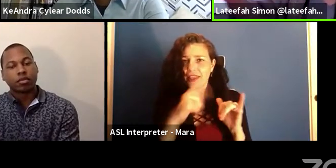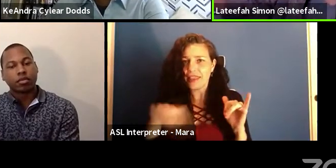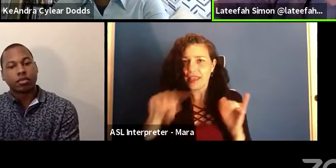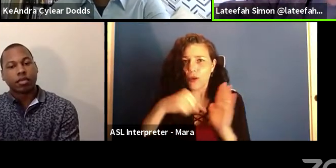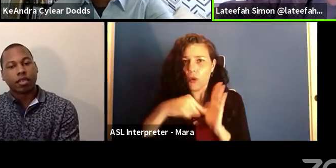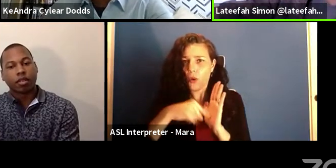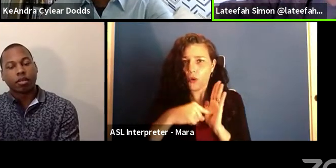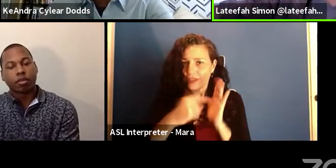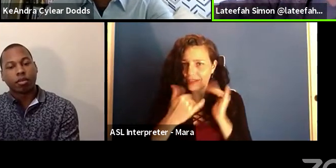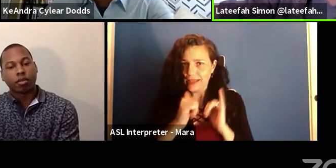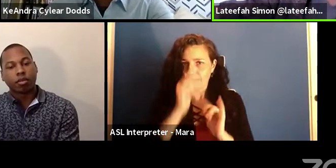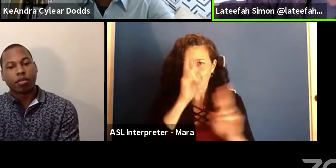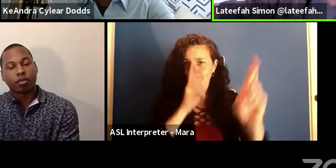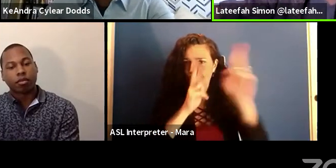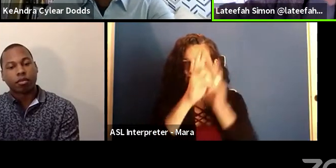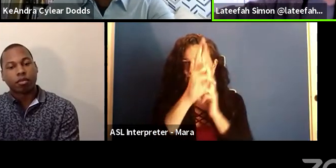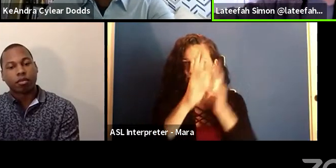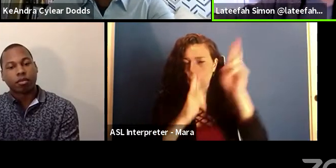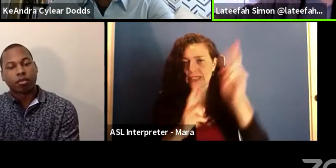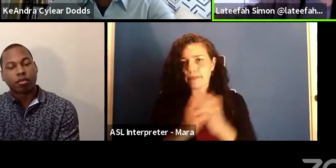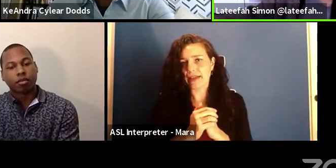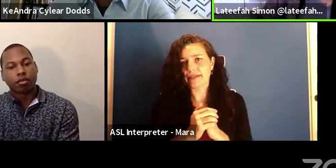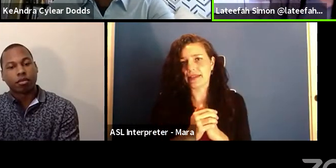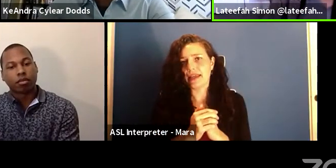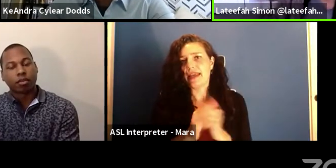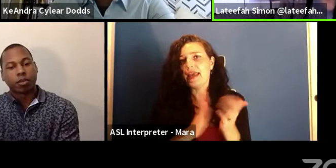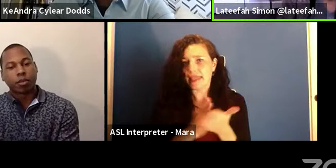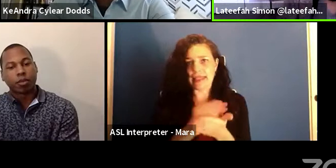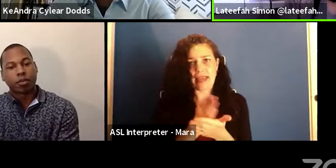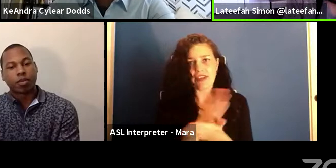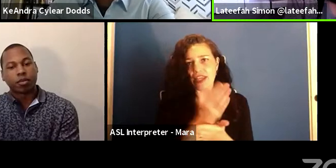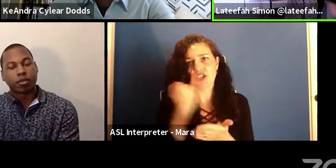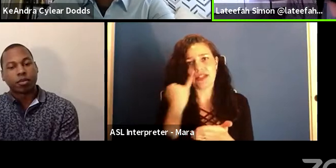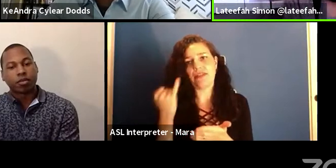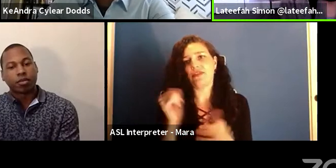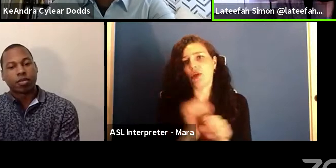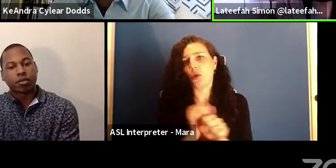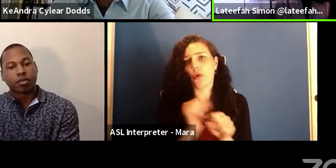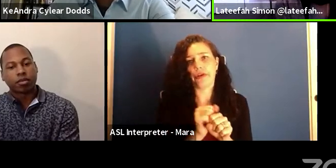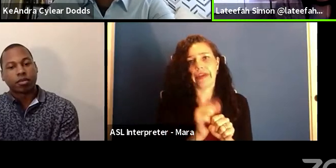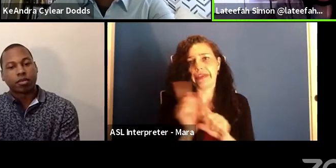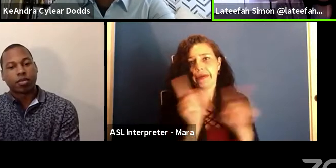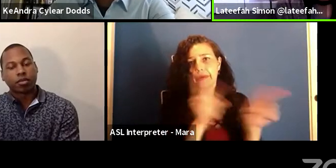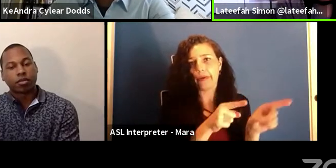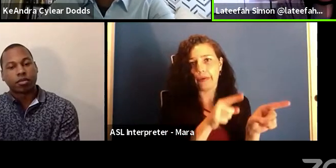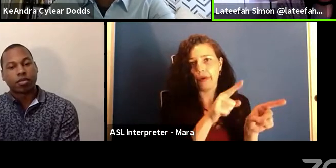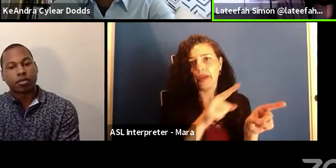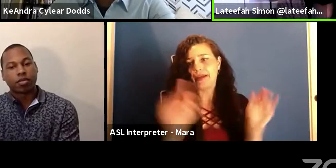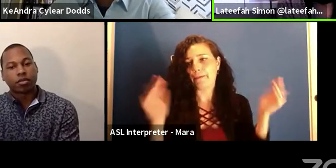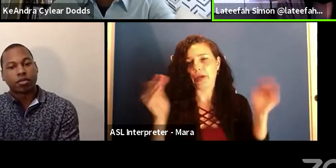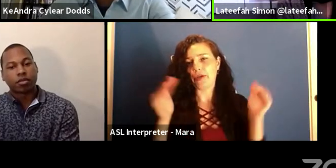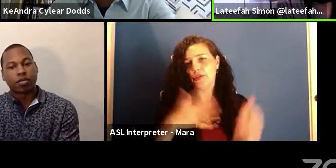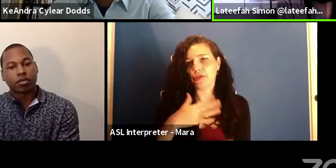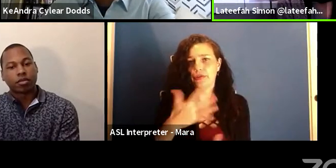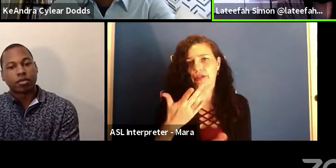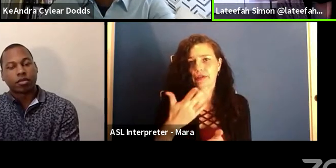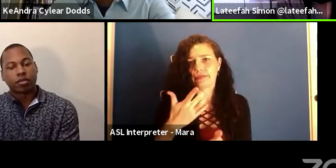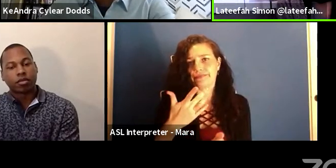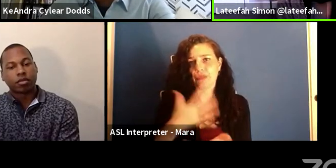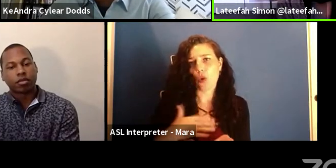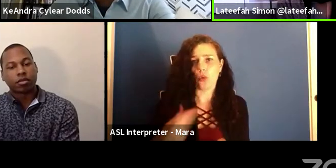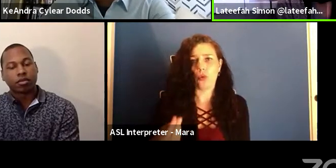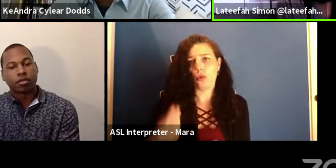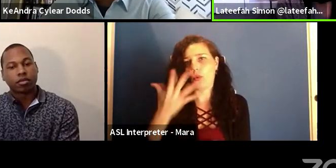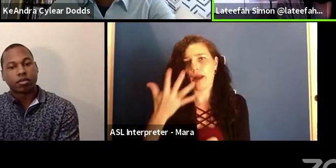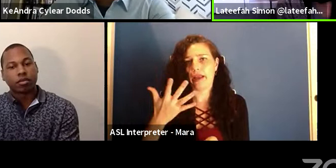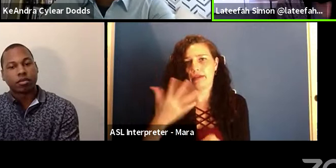respect and the navigation that their working, wealthy, middle-class, white counterpart would get. And that's when we